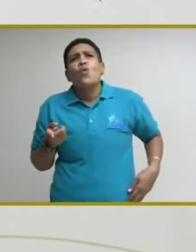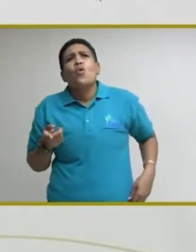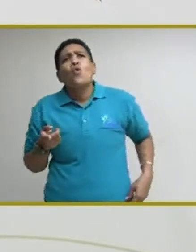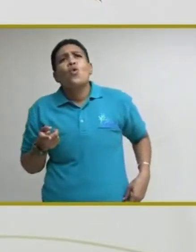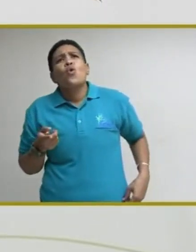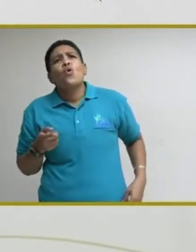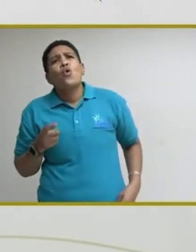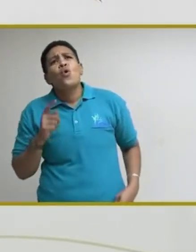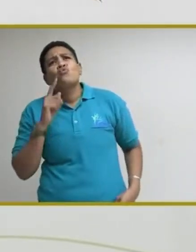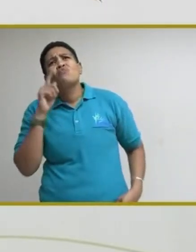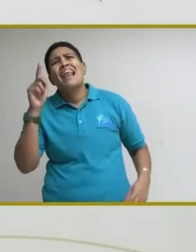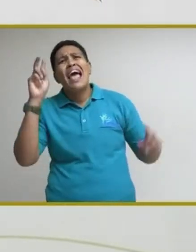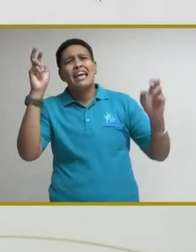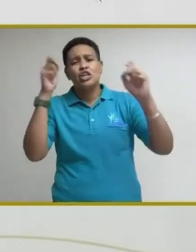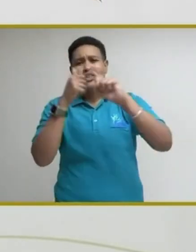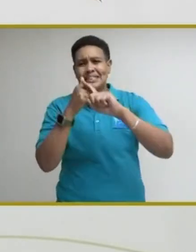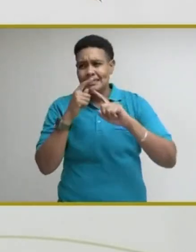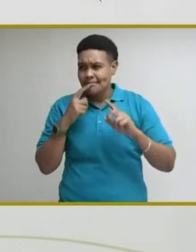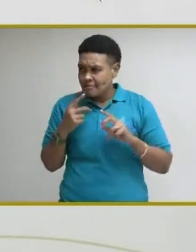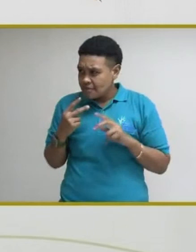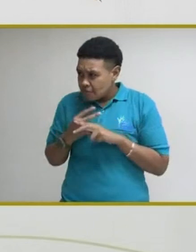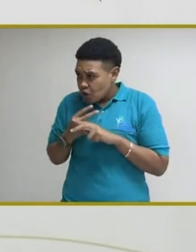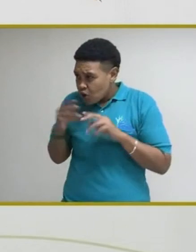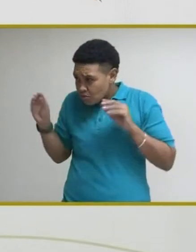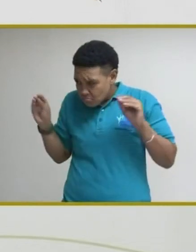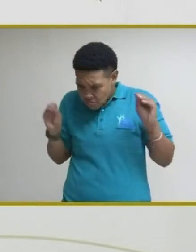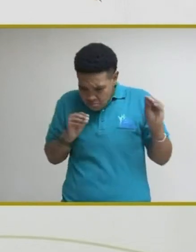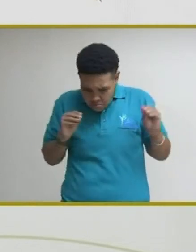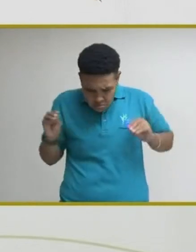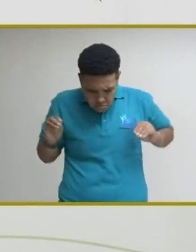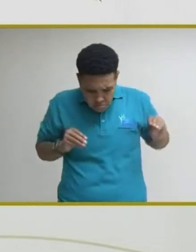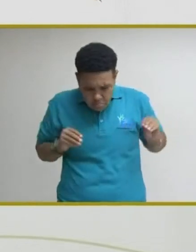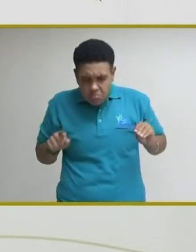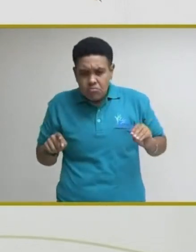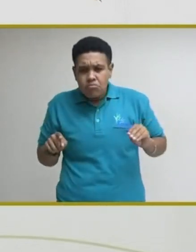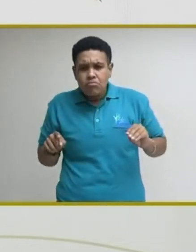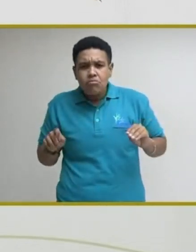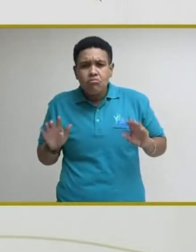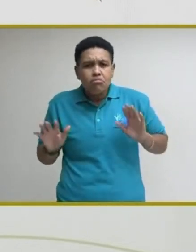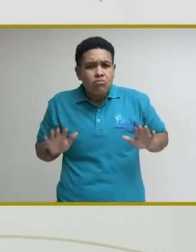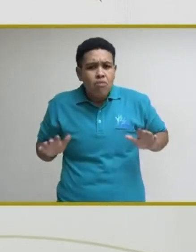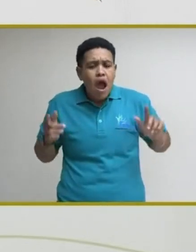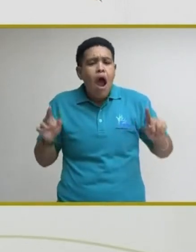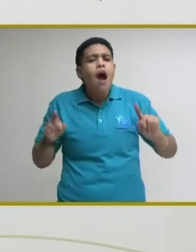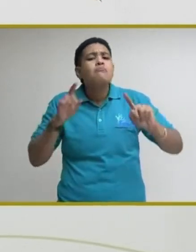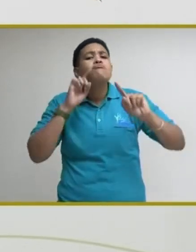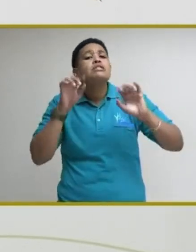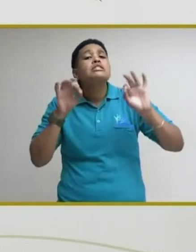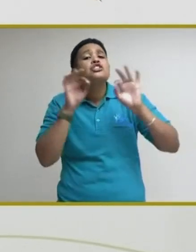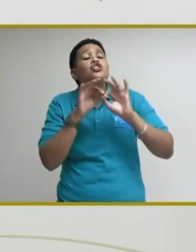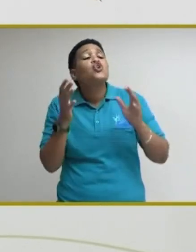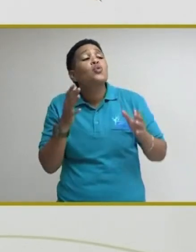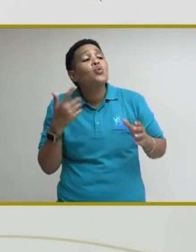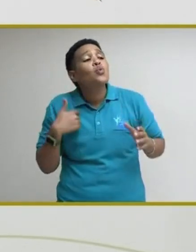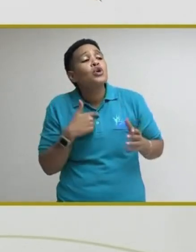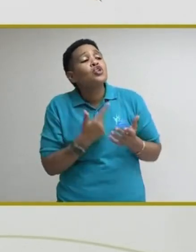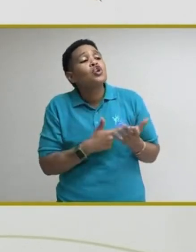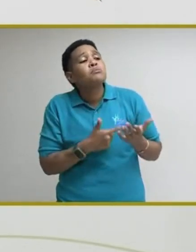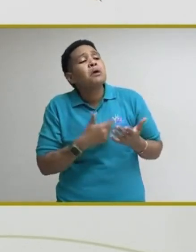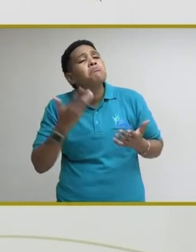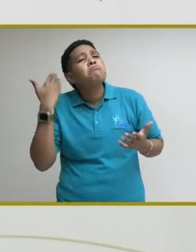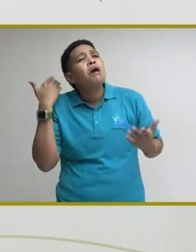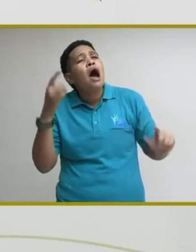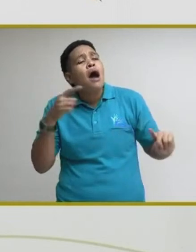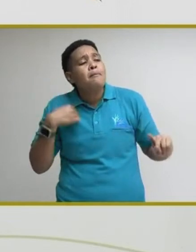is a matter of reconciliation of these discharges. essentially, some time ago, we